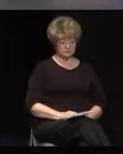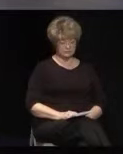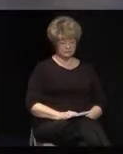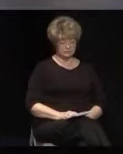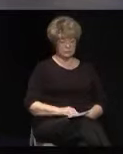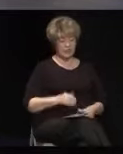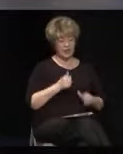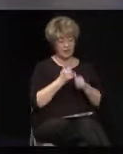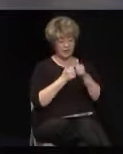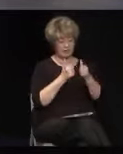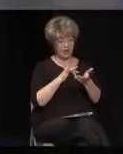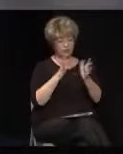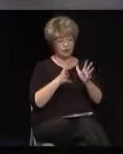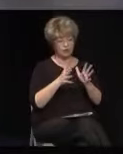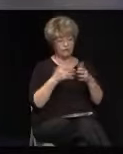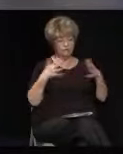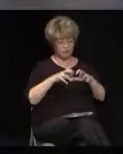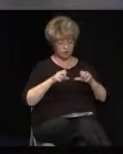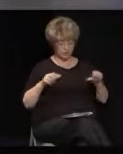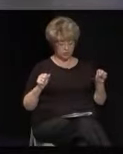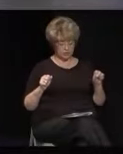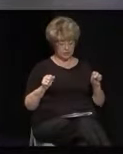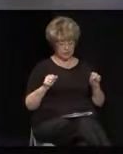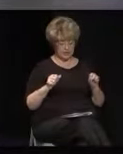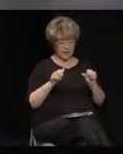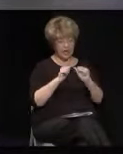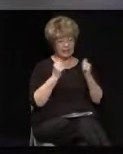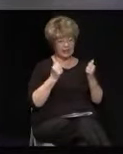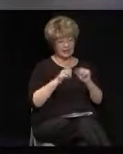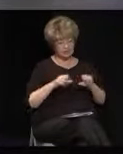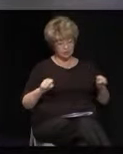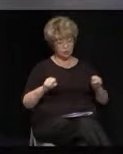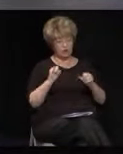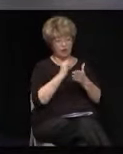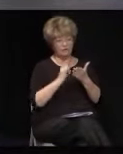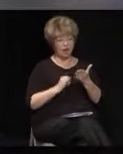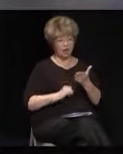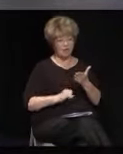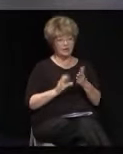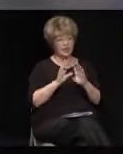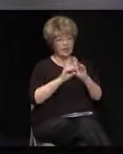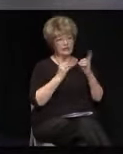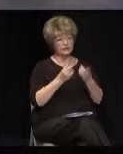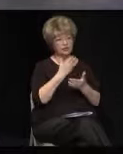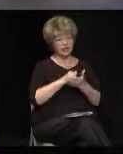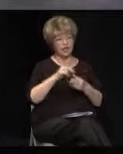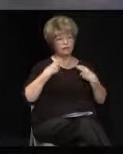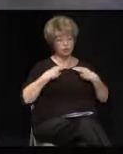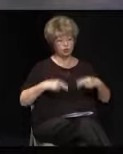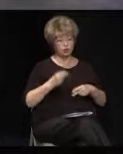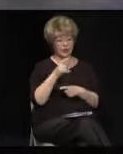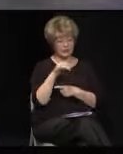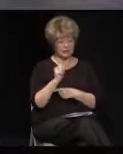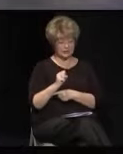The following students are completing degree requirements for an Associate of Arts in the Division of Humanities. May I present to you